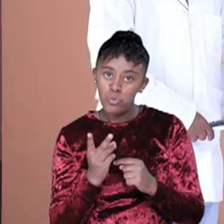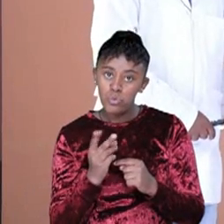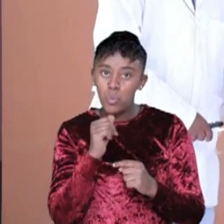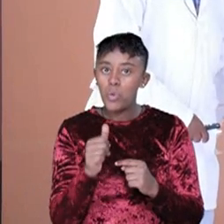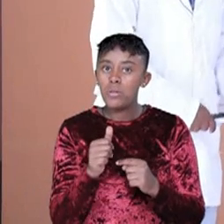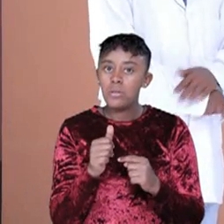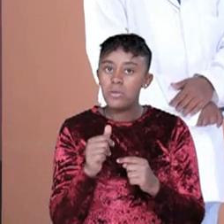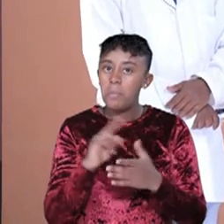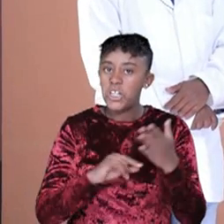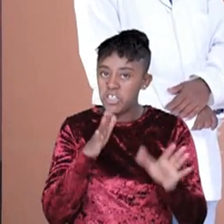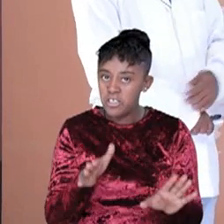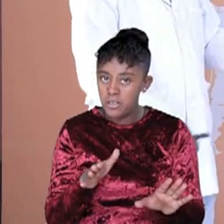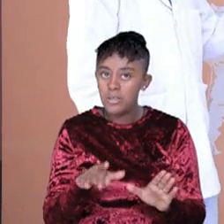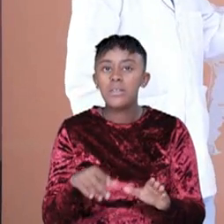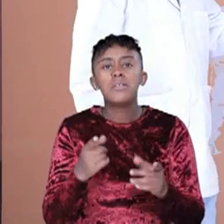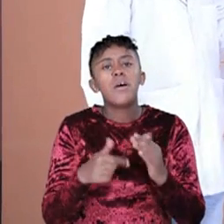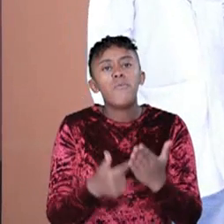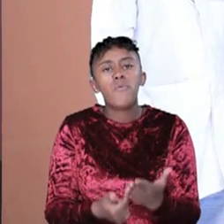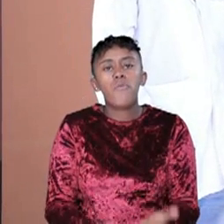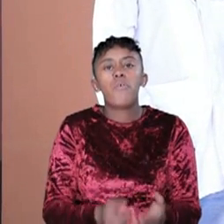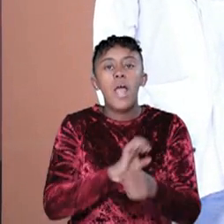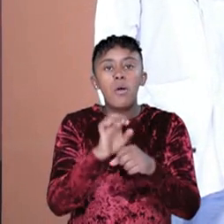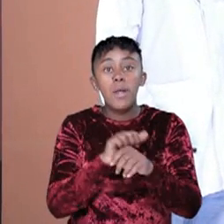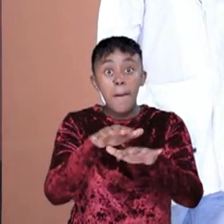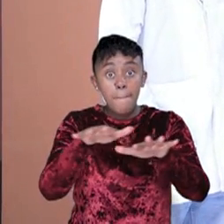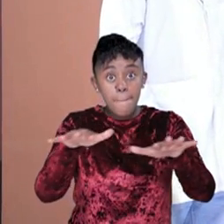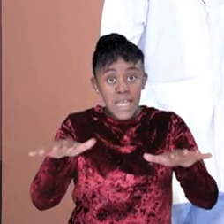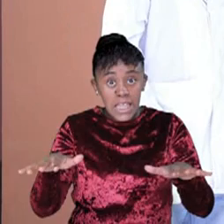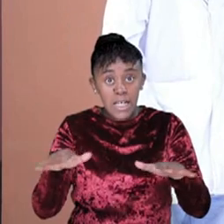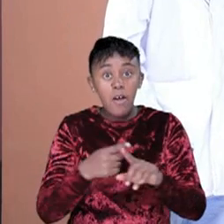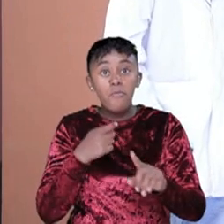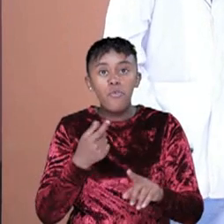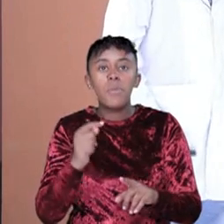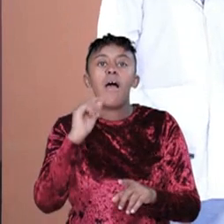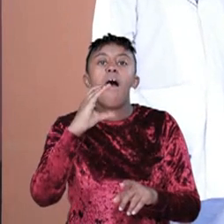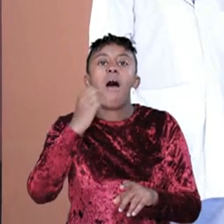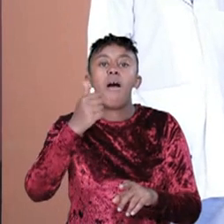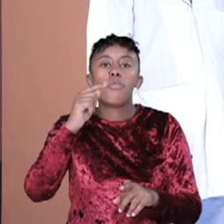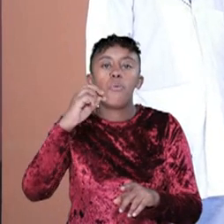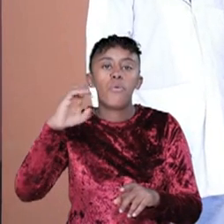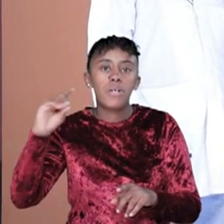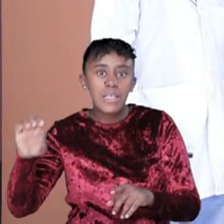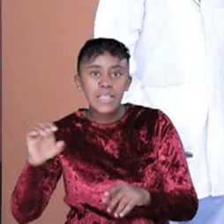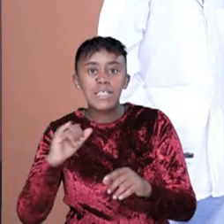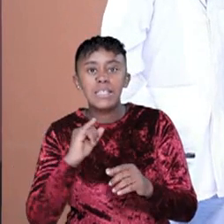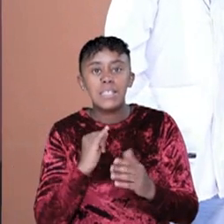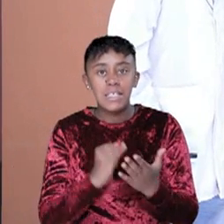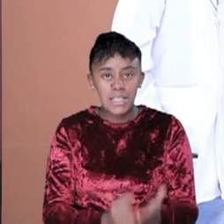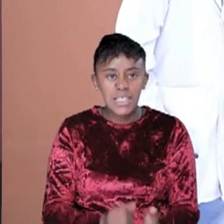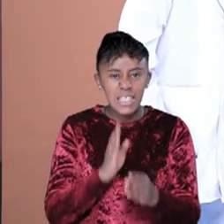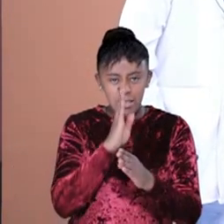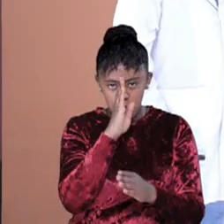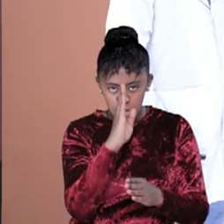That is not mentioned in this graph. Therefore, when electron is emitted from the cathode, it passes